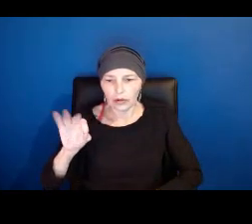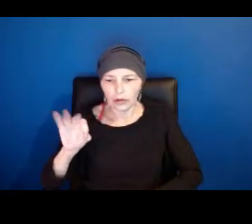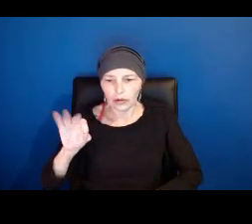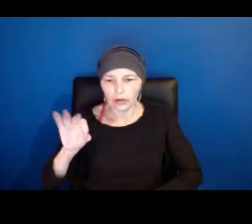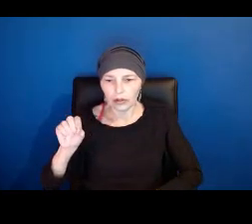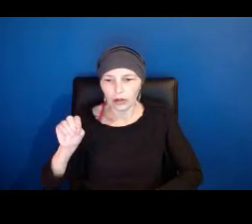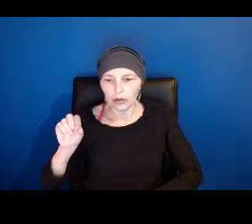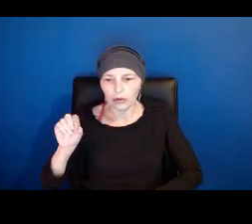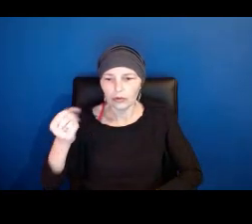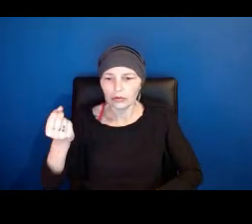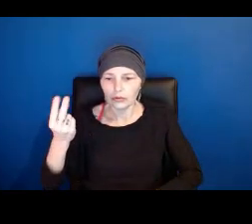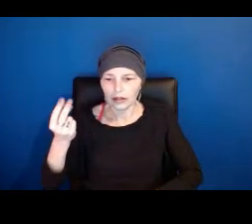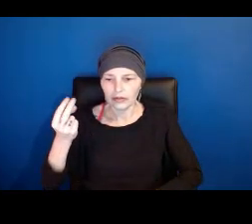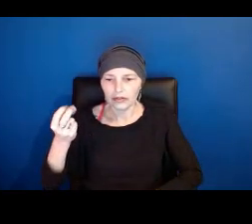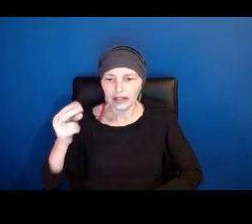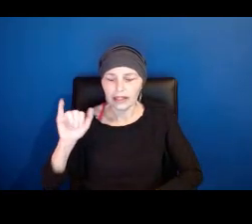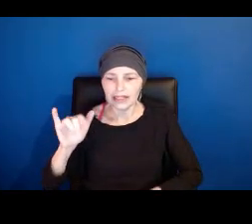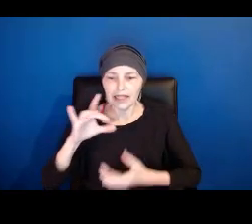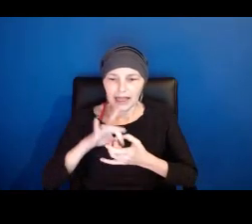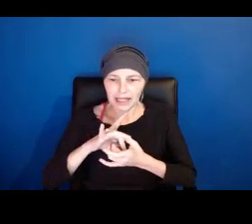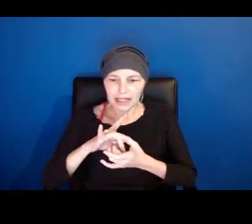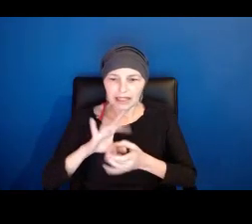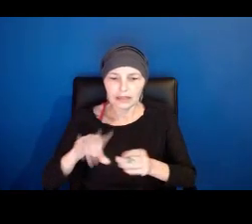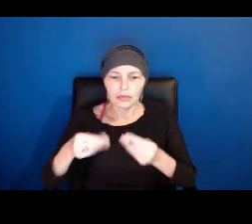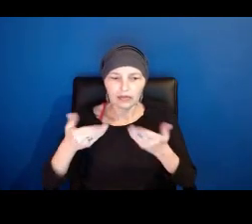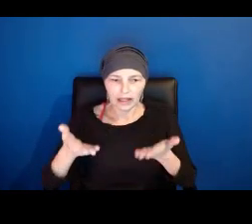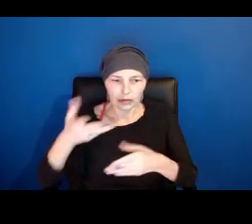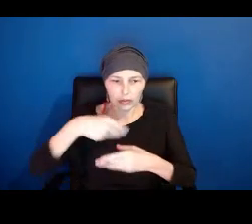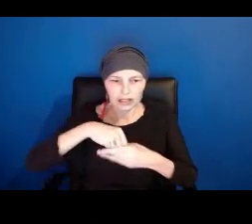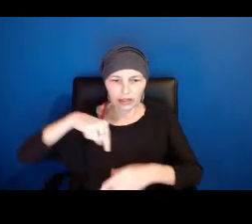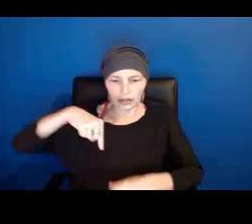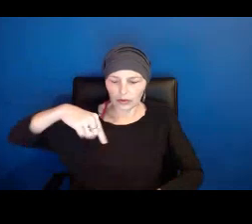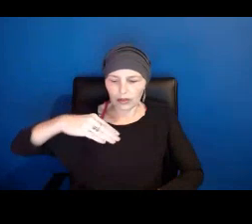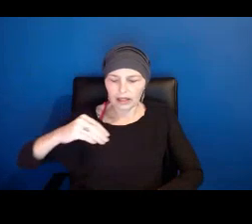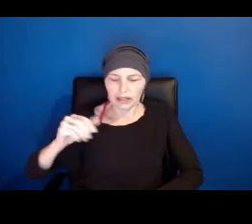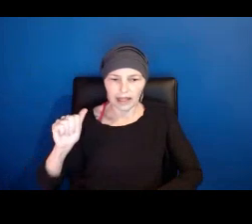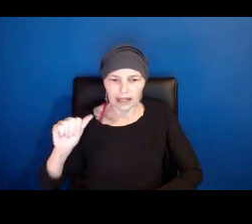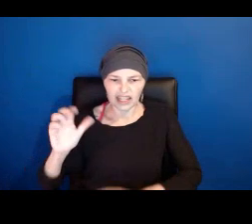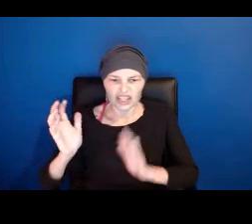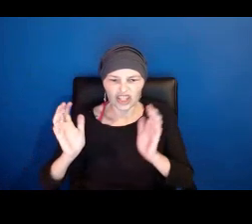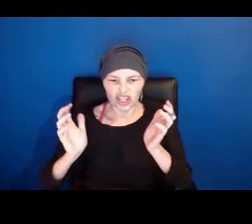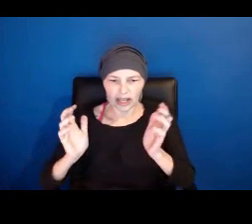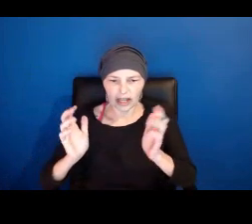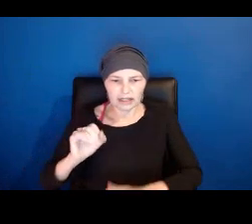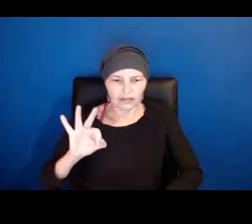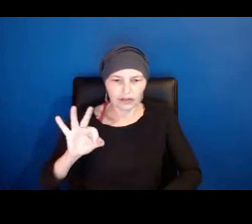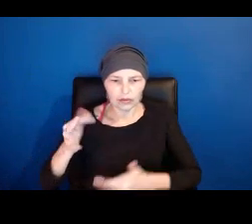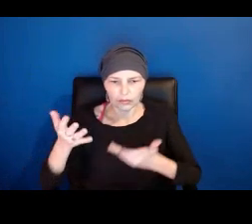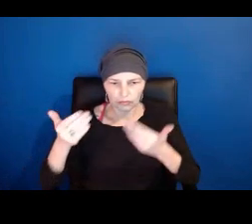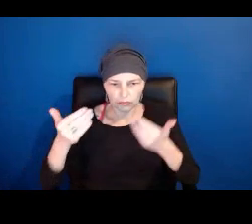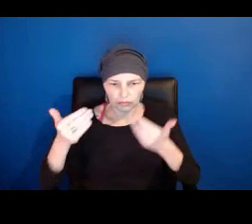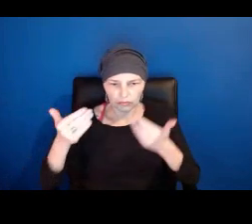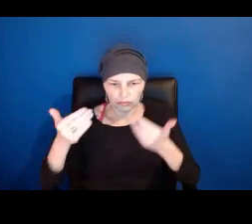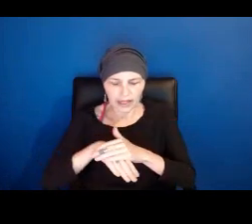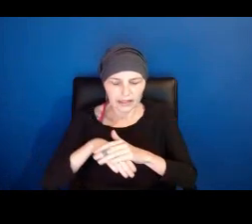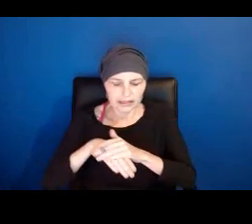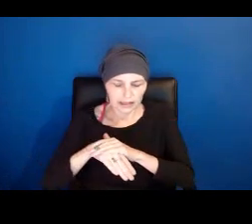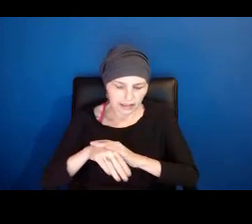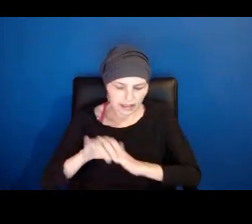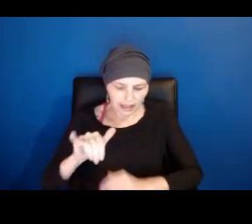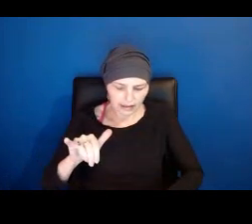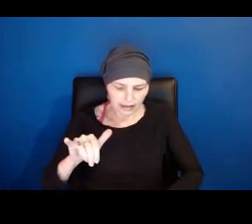2409-012. And this link is provided in the Q&A chat so that you have access to it.